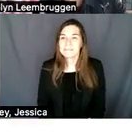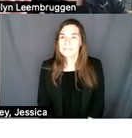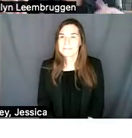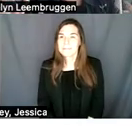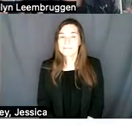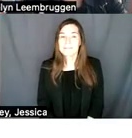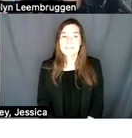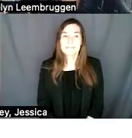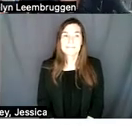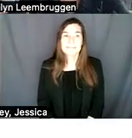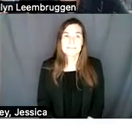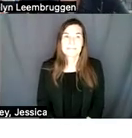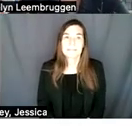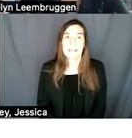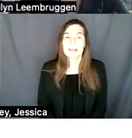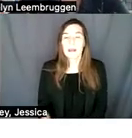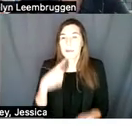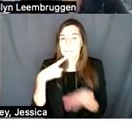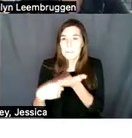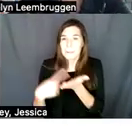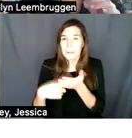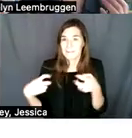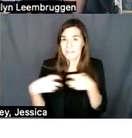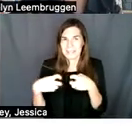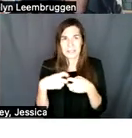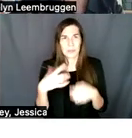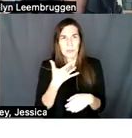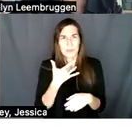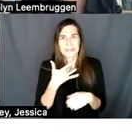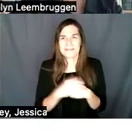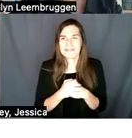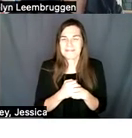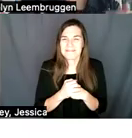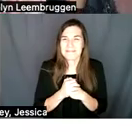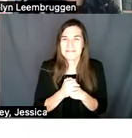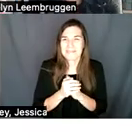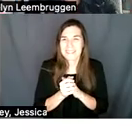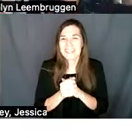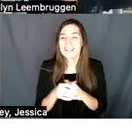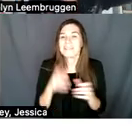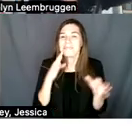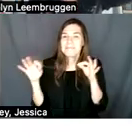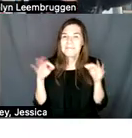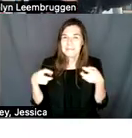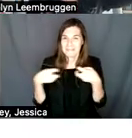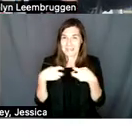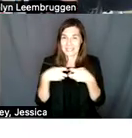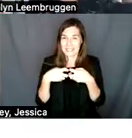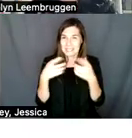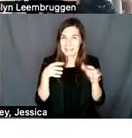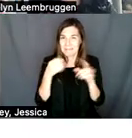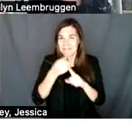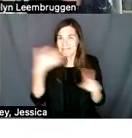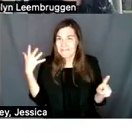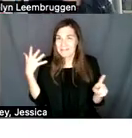I want to tell you what physics is. Oops. I want to tell you what physics is so that we can